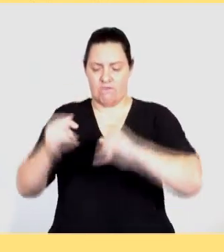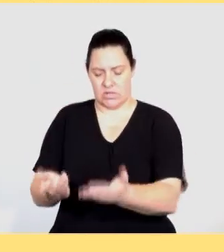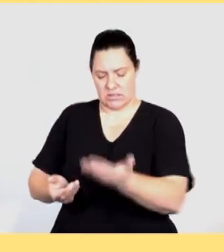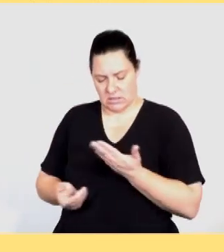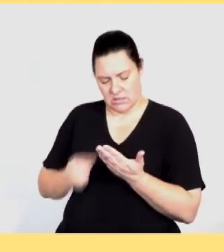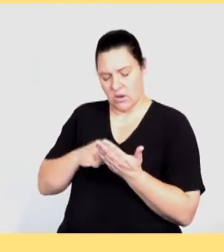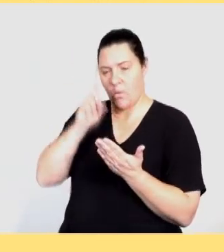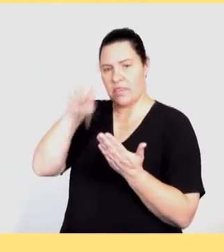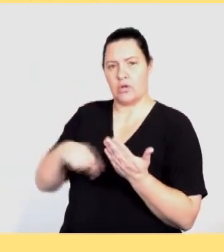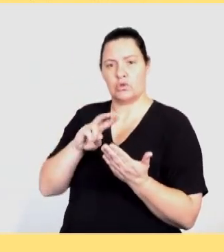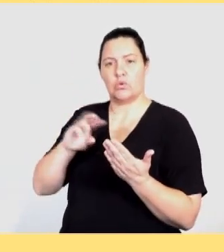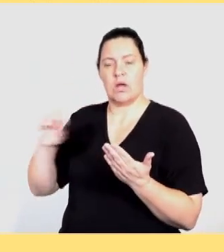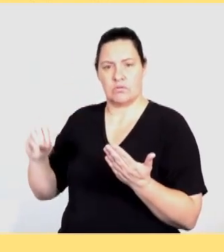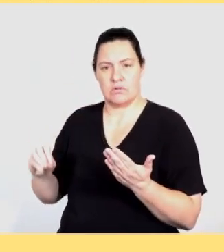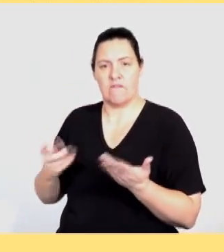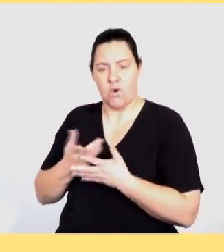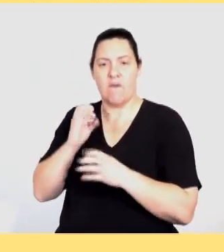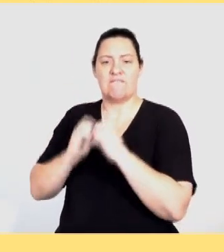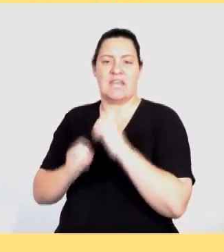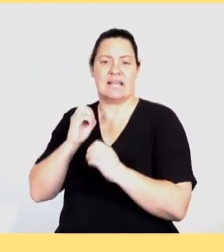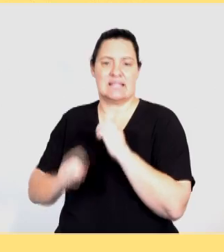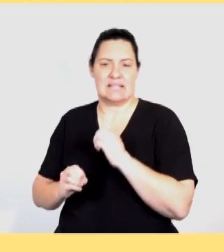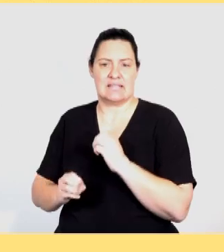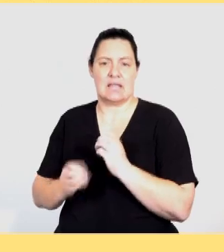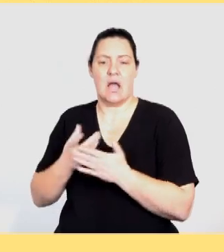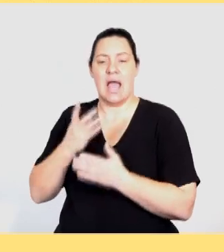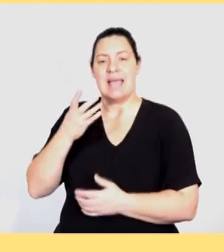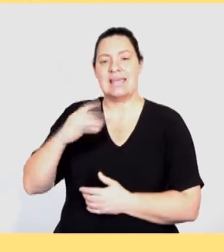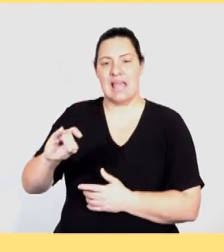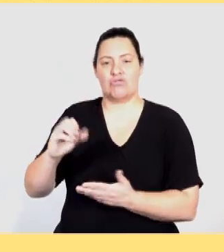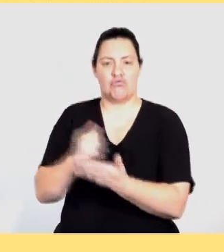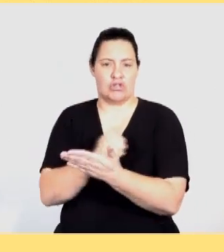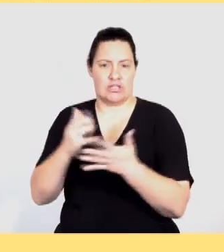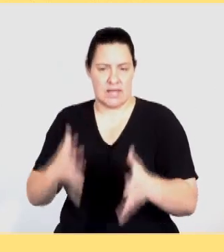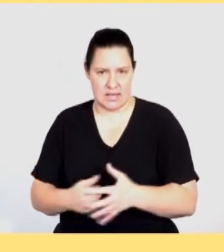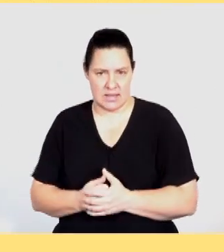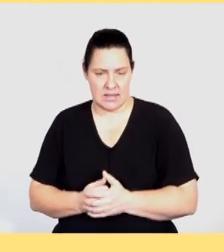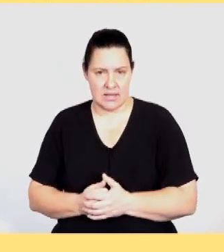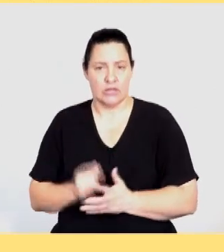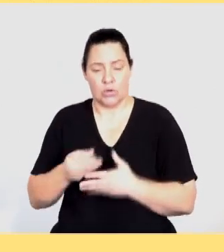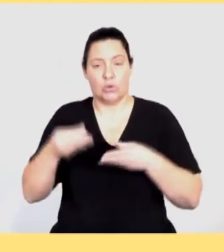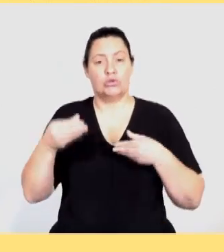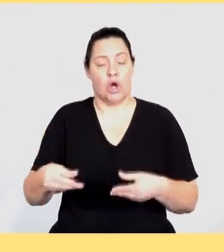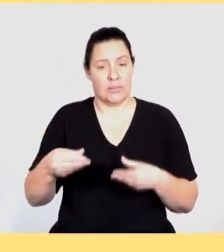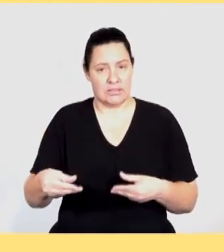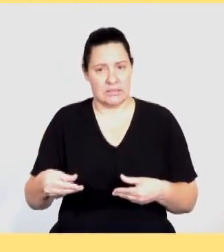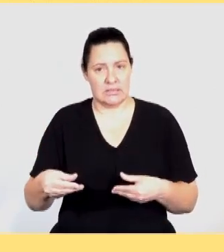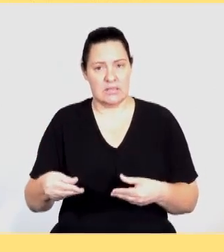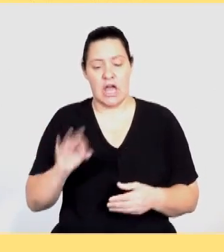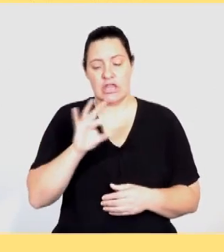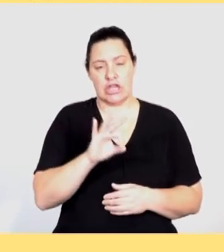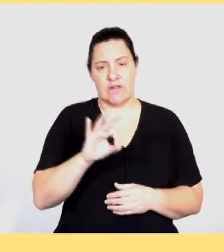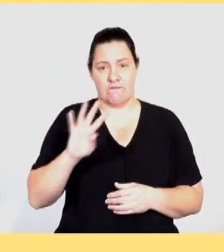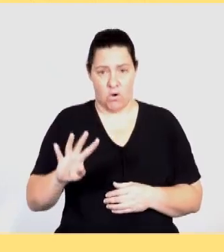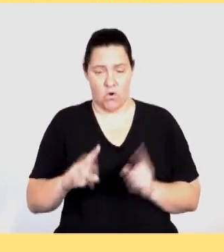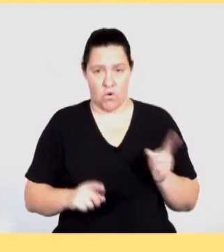an invoice for 1,200 for repairs to our cash register. So the document is going to